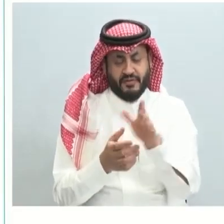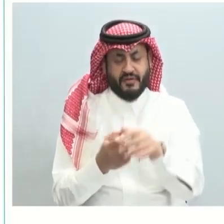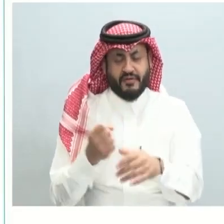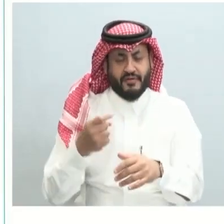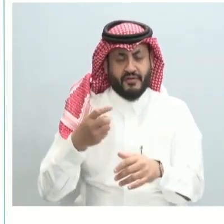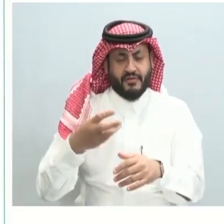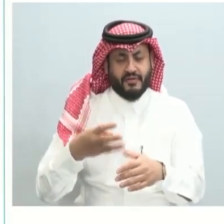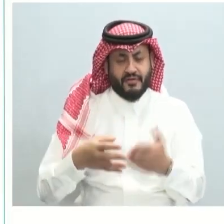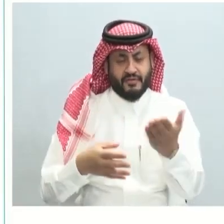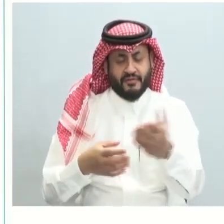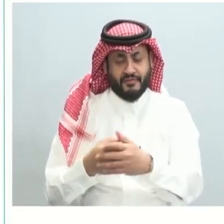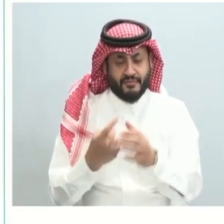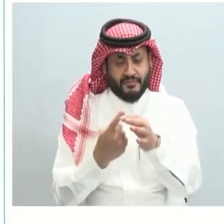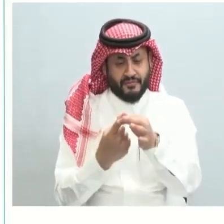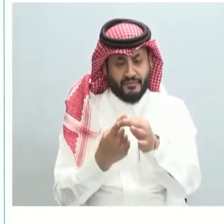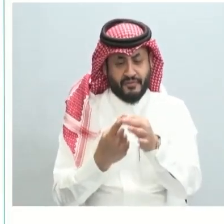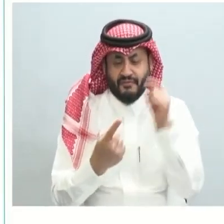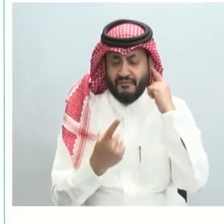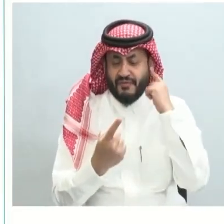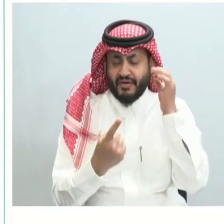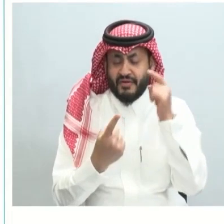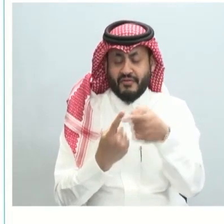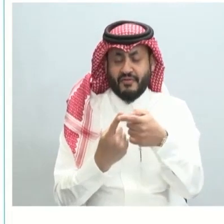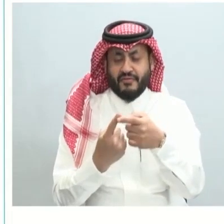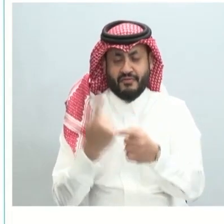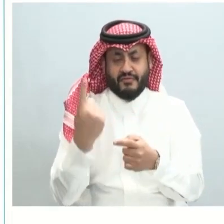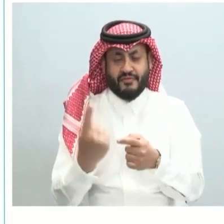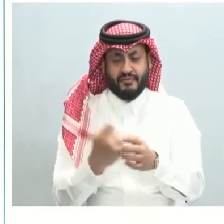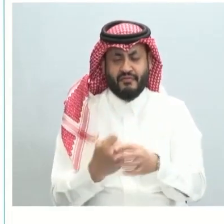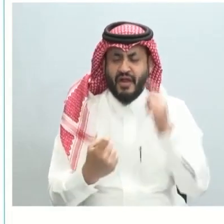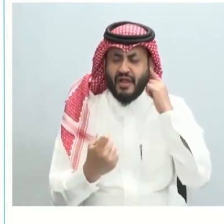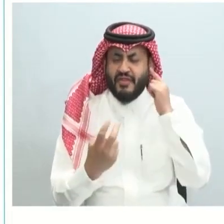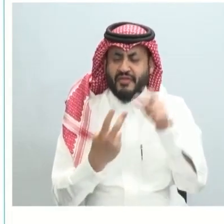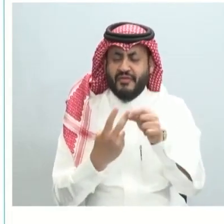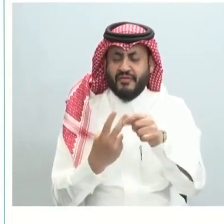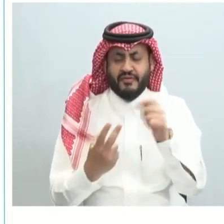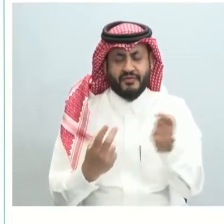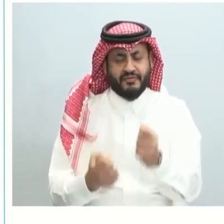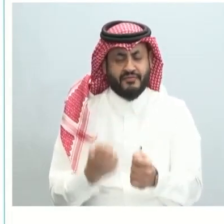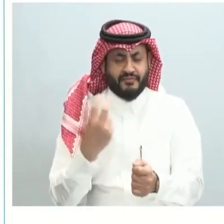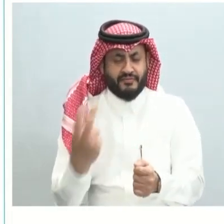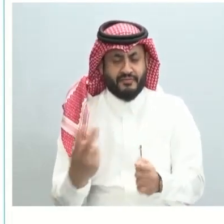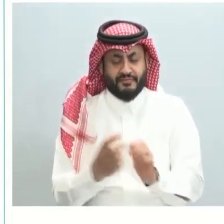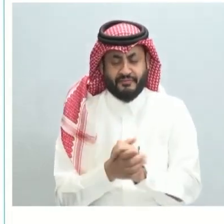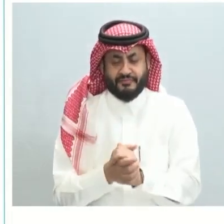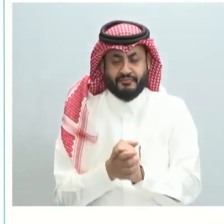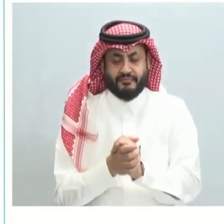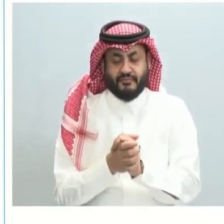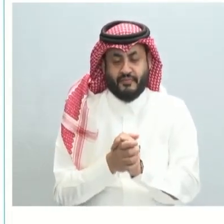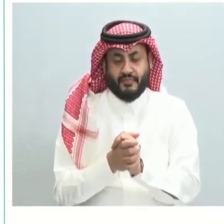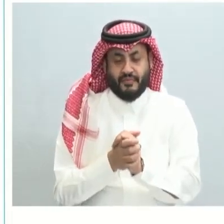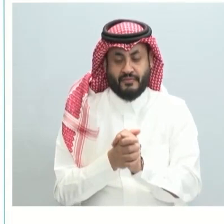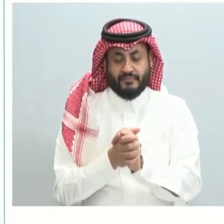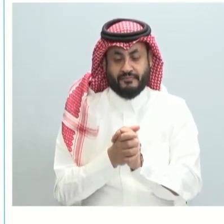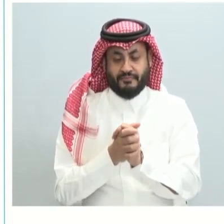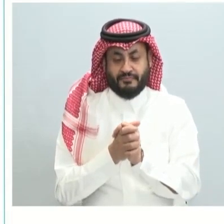on them. Either if it's the first sound, we would say 1, and then if it's the second sound, we